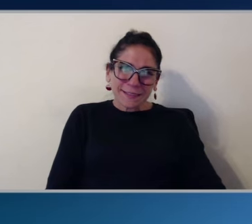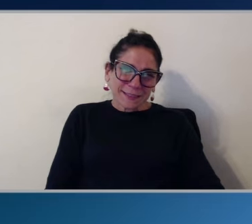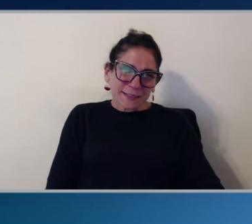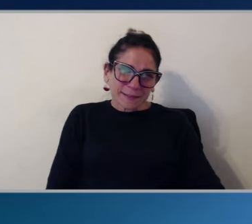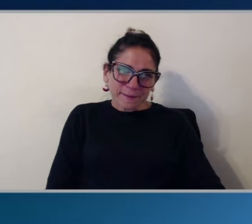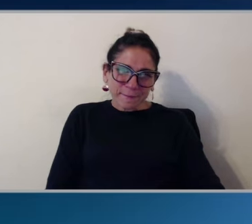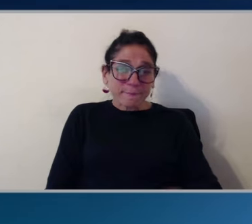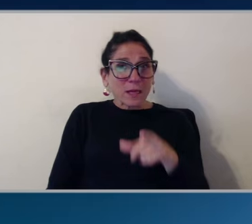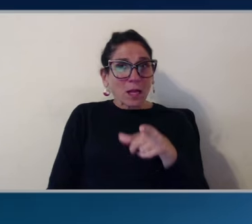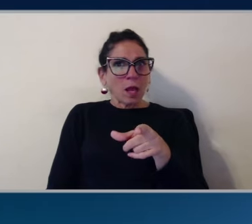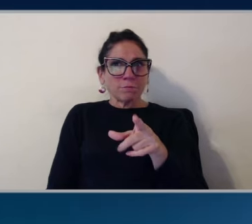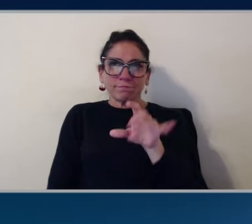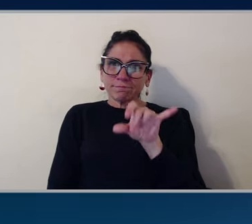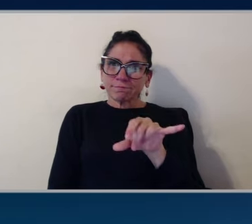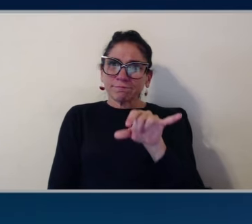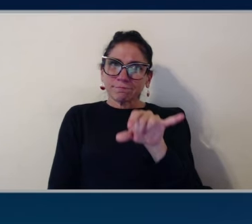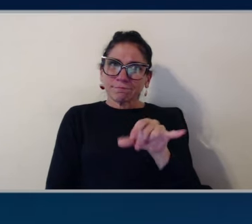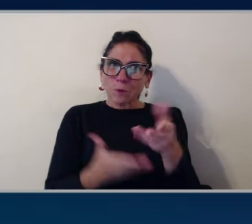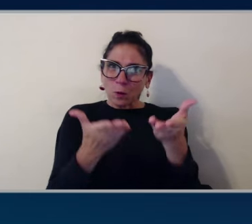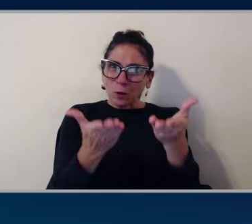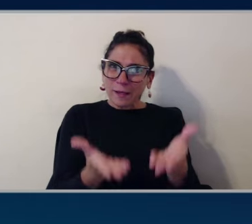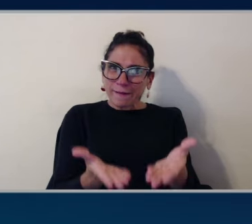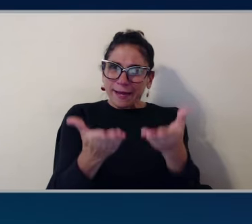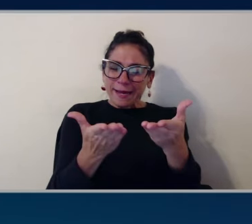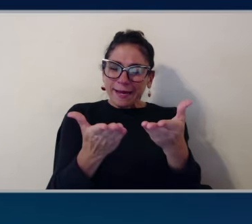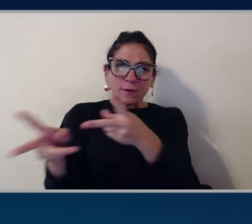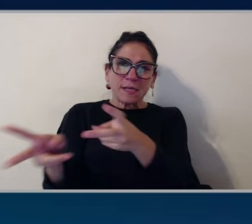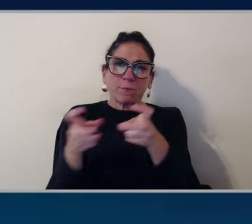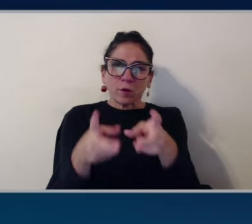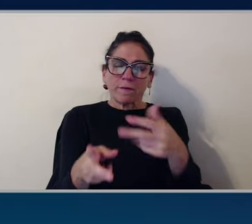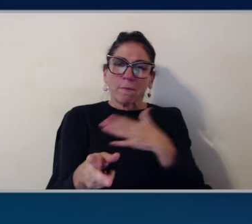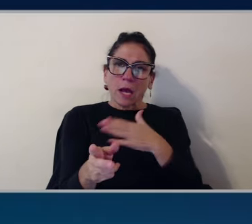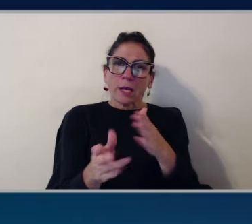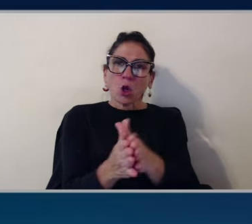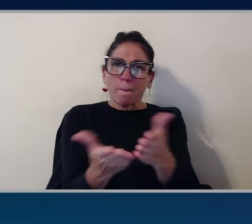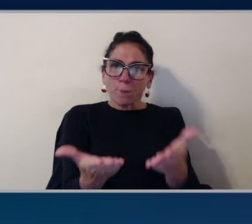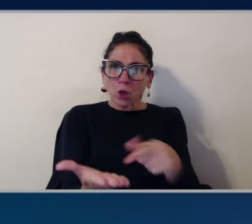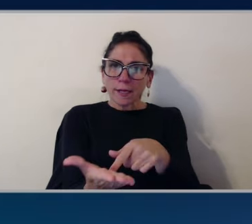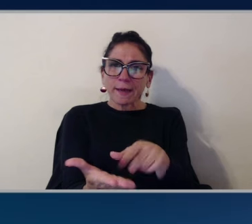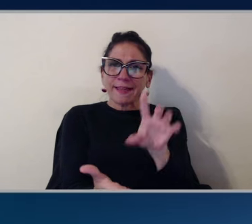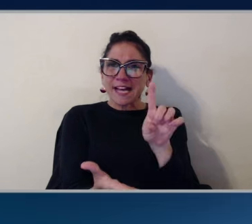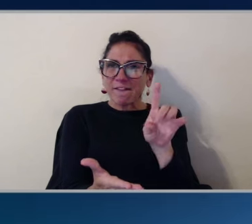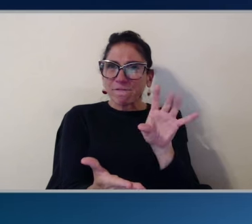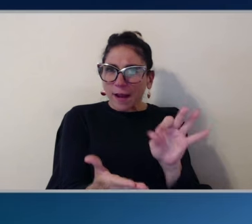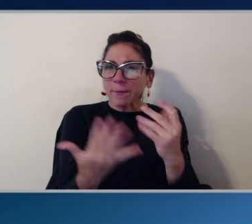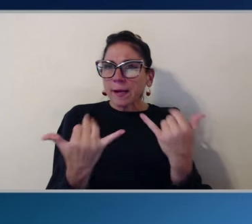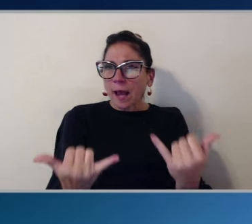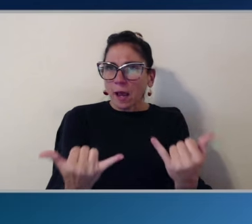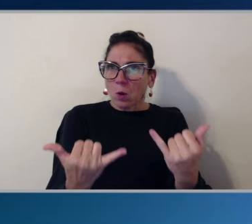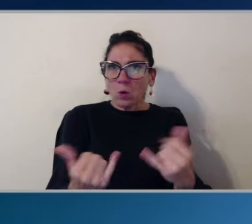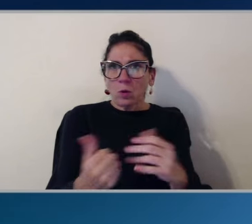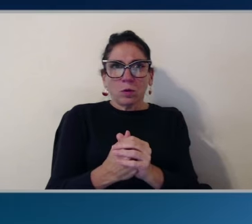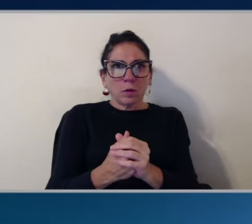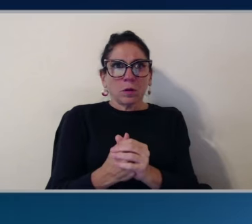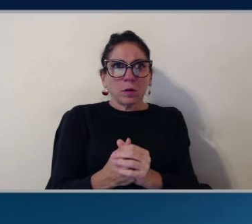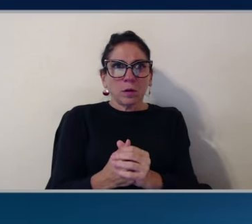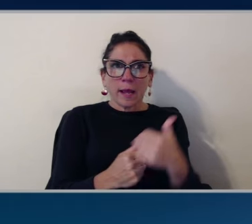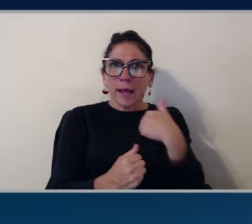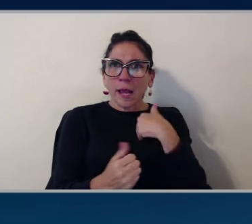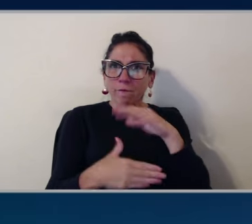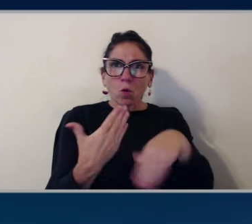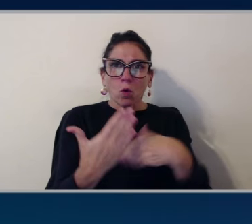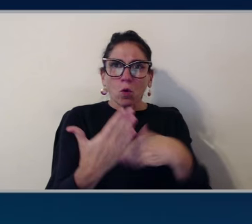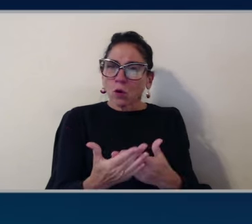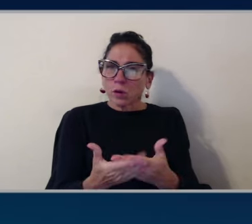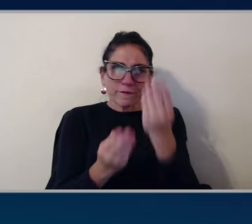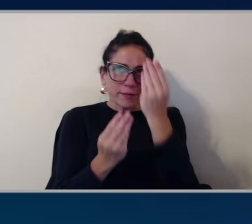at that. So now the data is imported into my notebook here in a data frame. And now, now I have all of this data. I do not